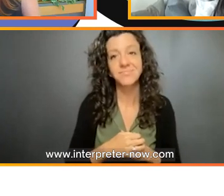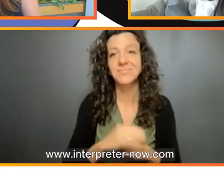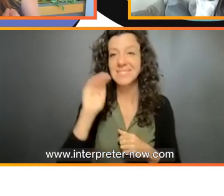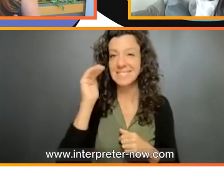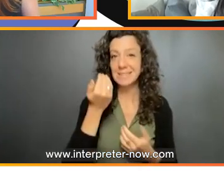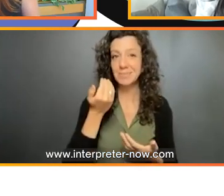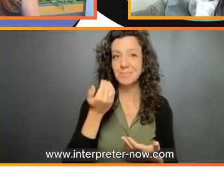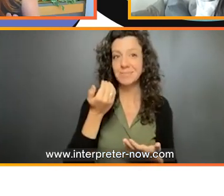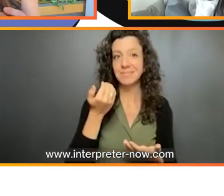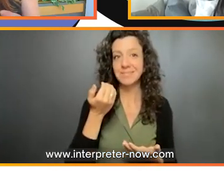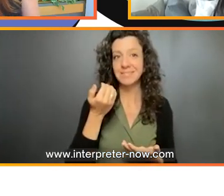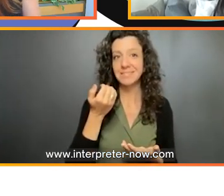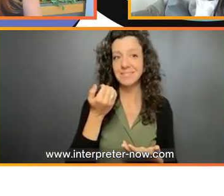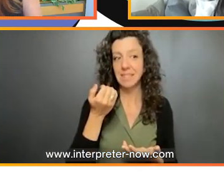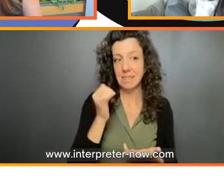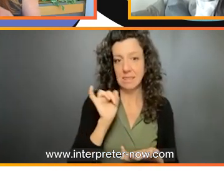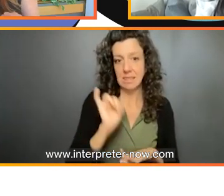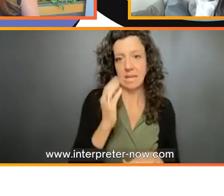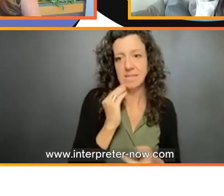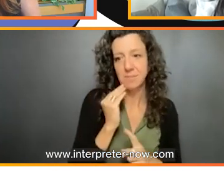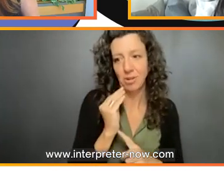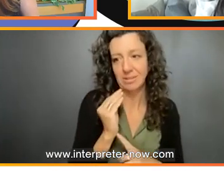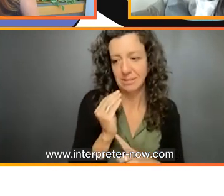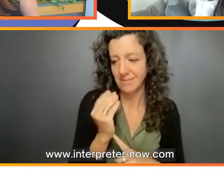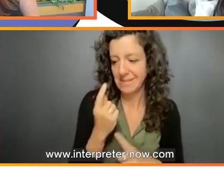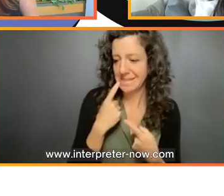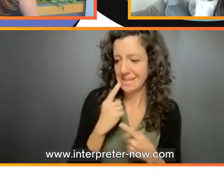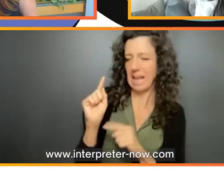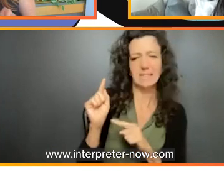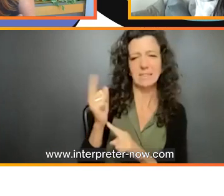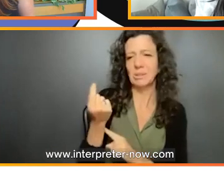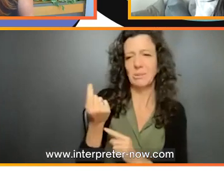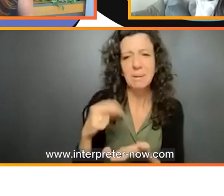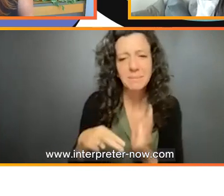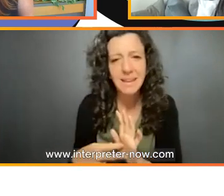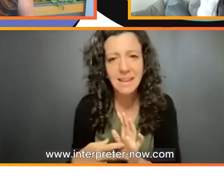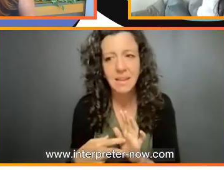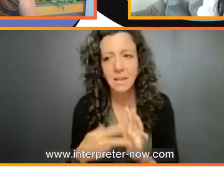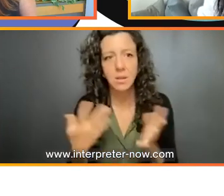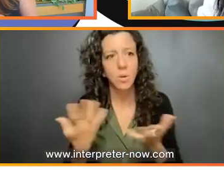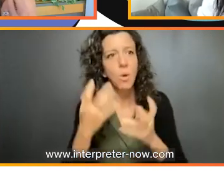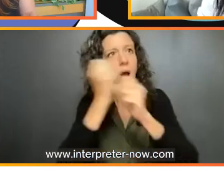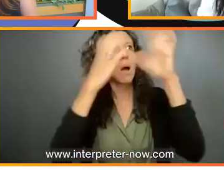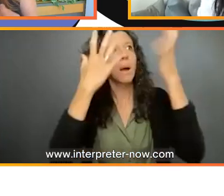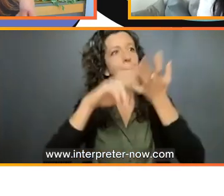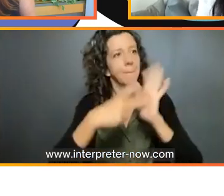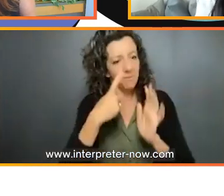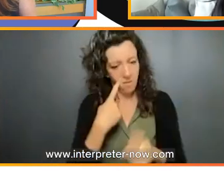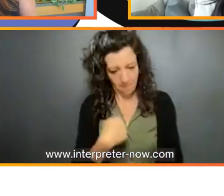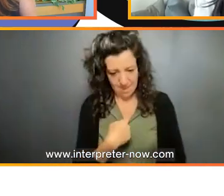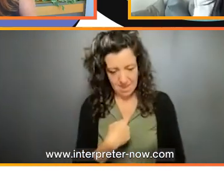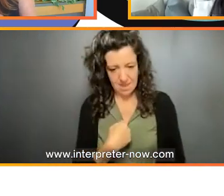It seems like that is something that we need to investigate ourselves too. What is success really? What is success? What do